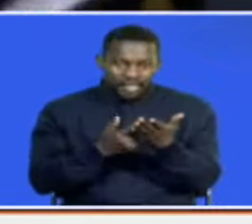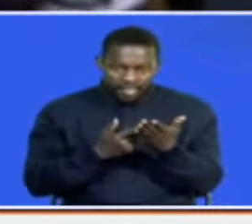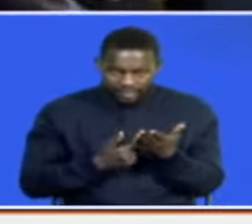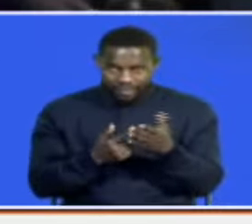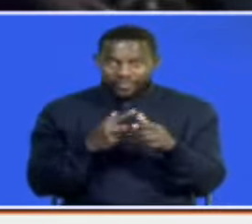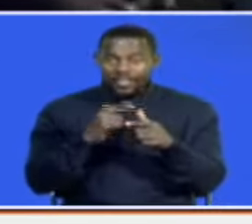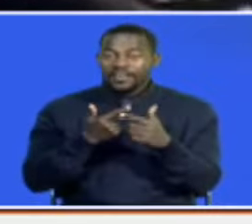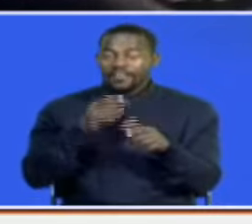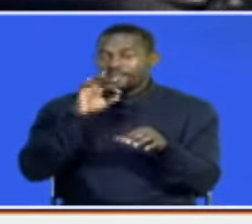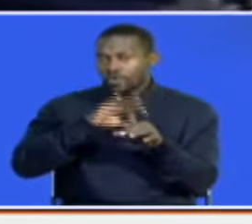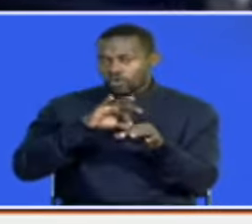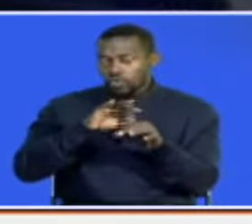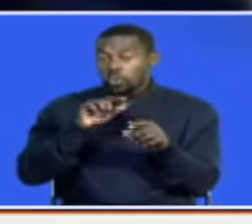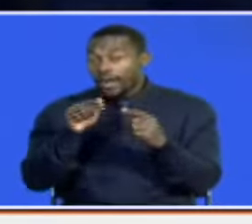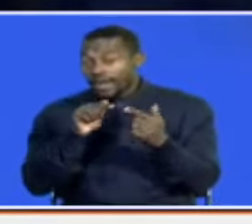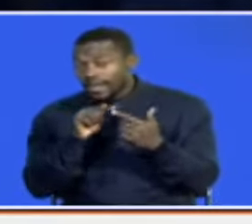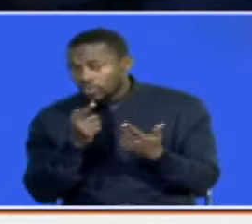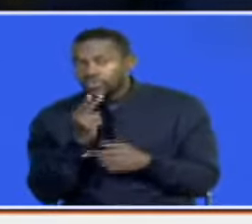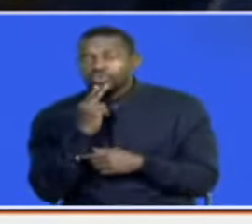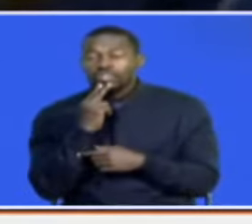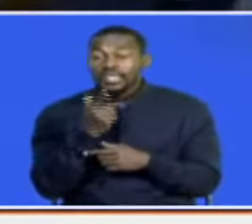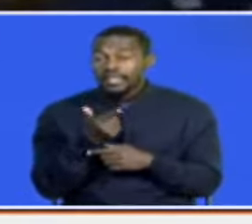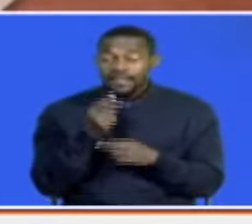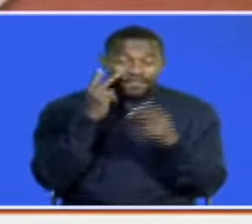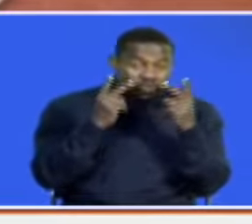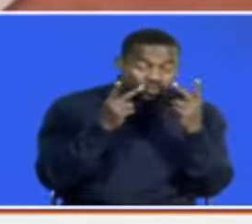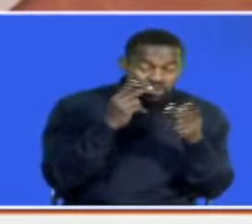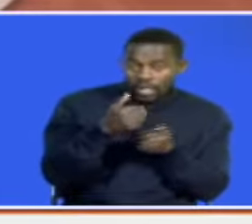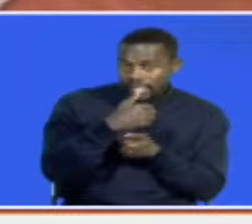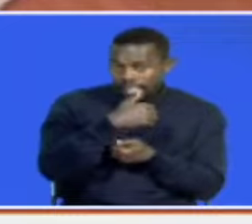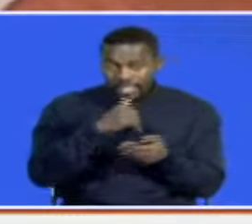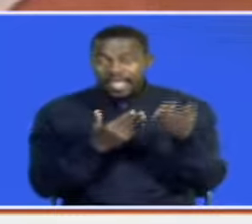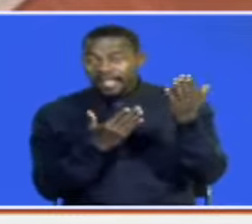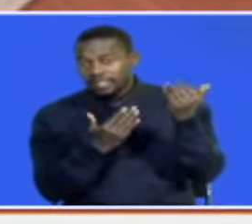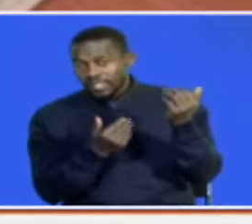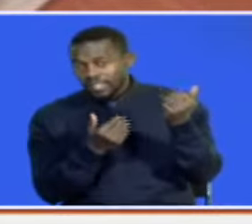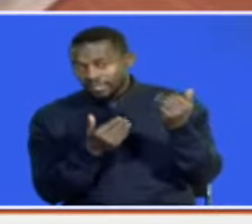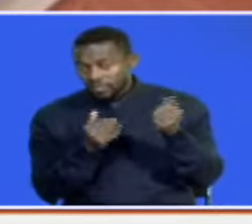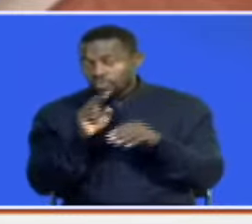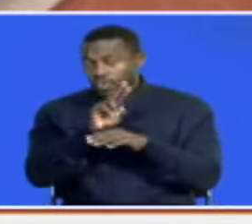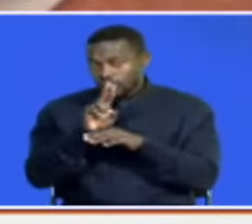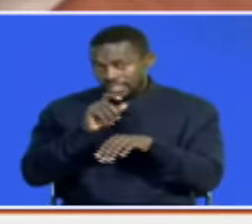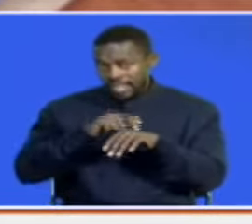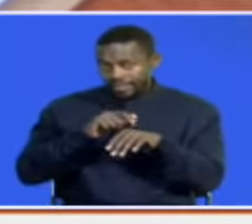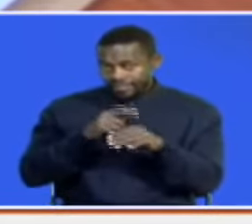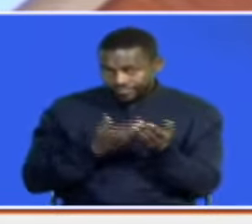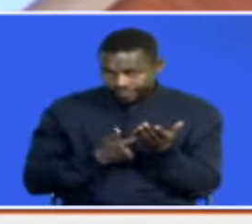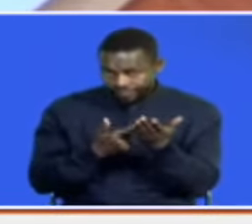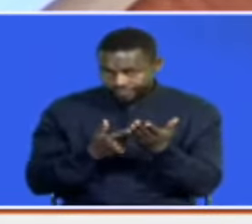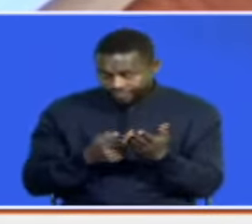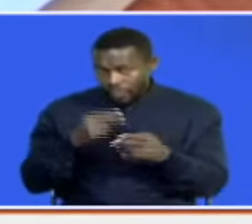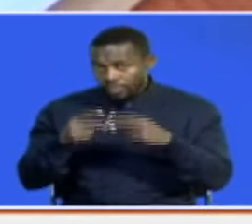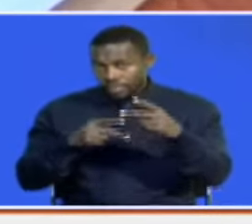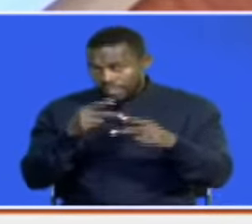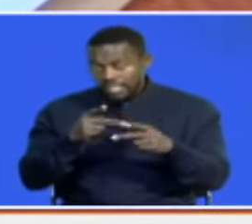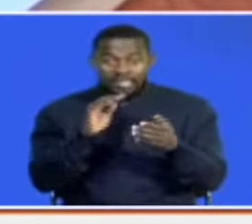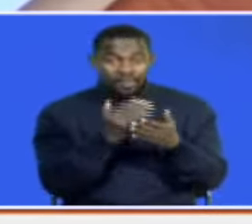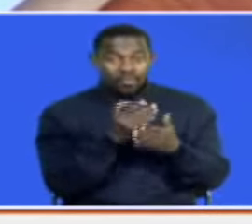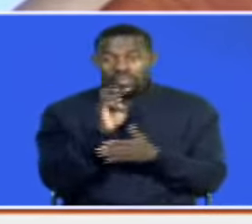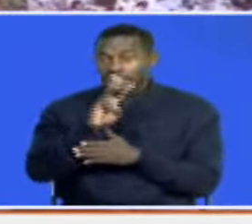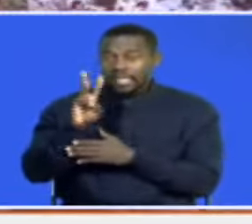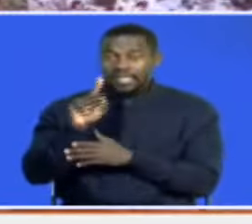it. The views collected expected to be referred to during the debate. Meanwhile, a section of Western